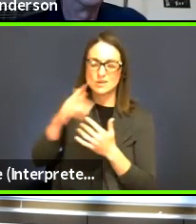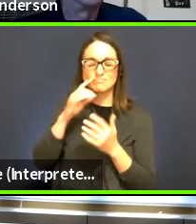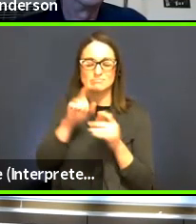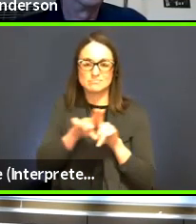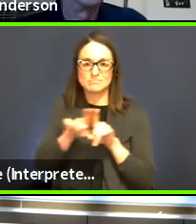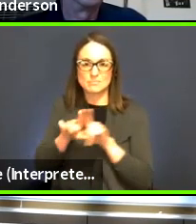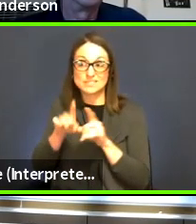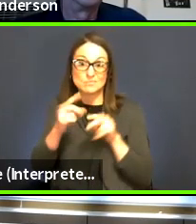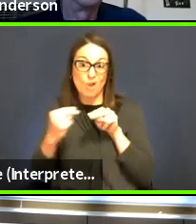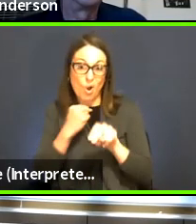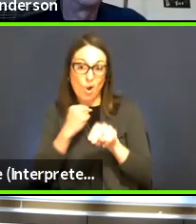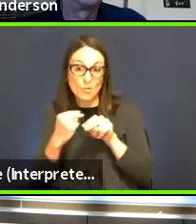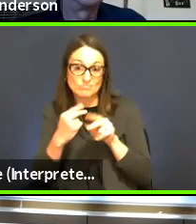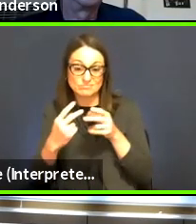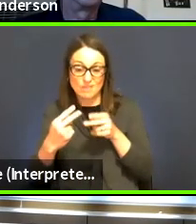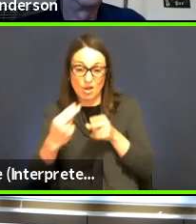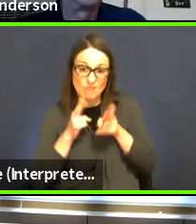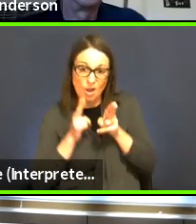and some of our other